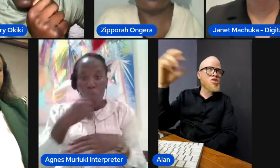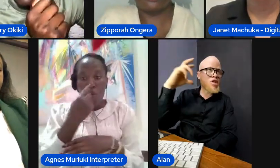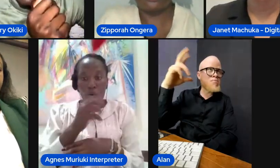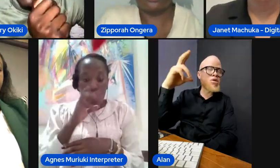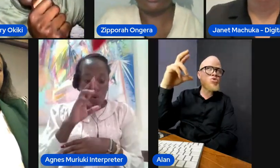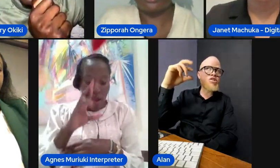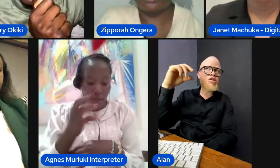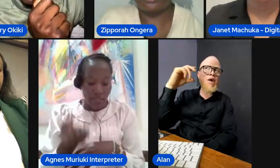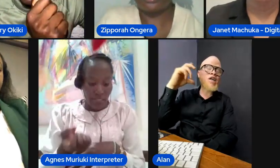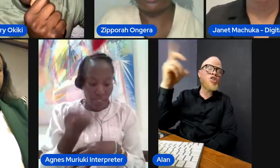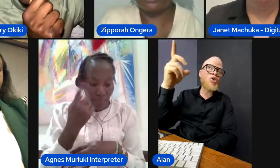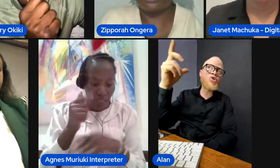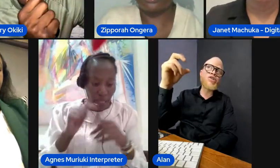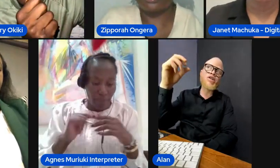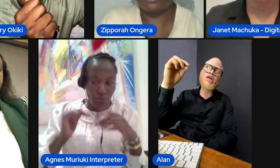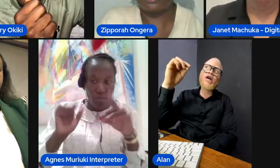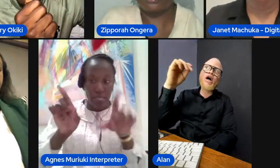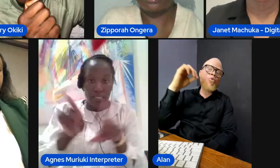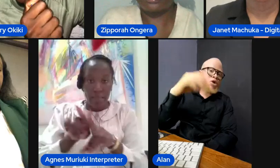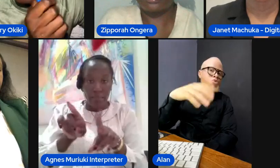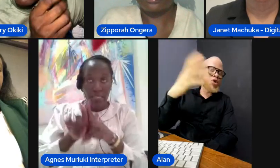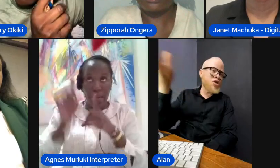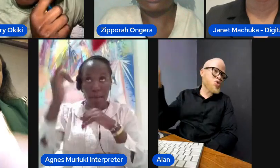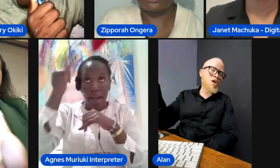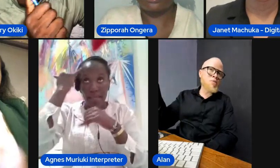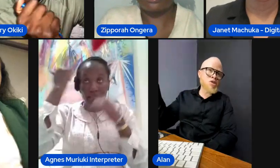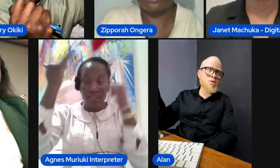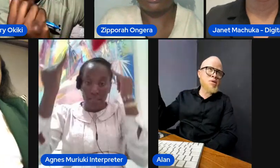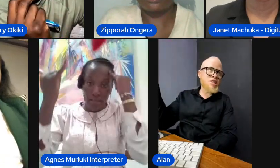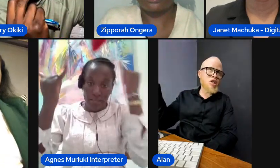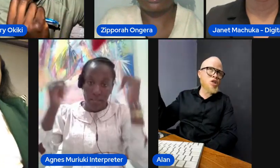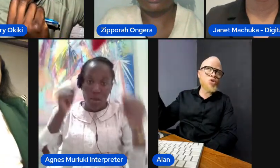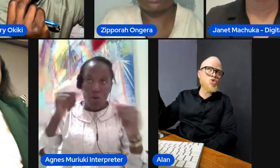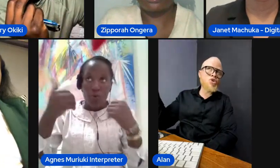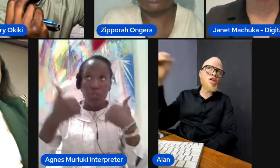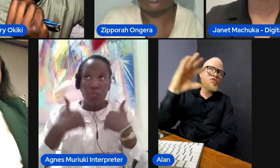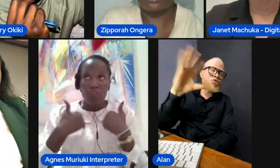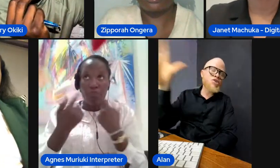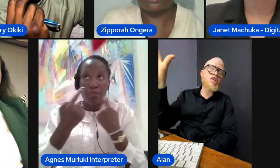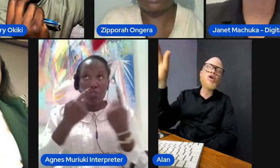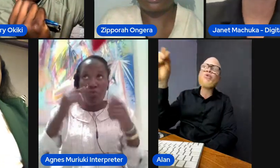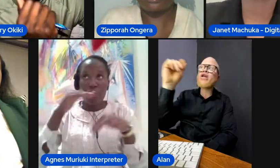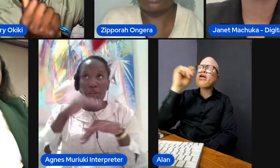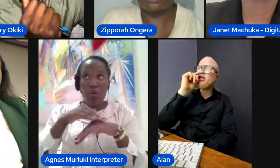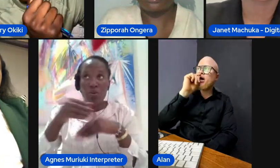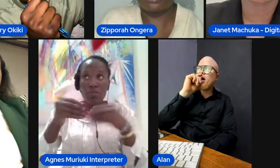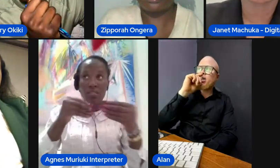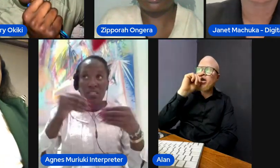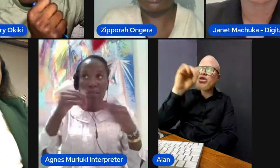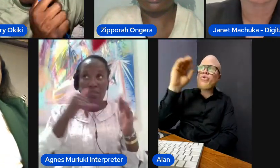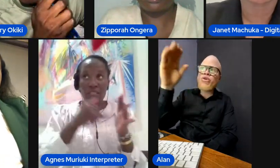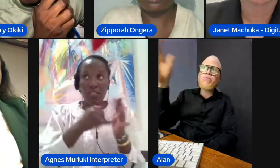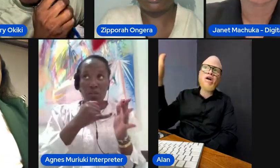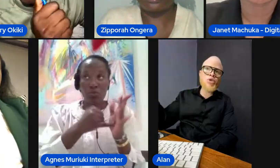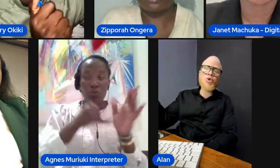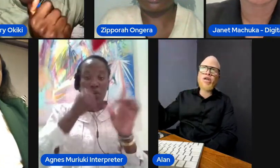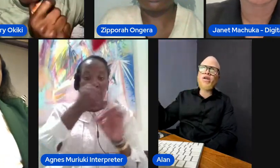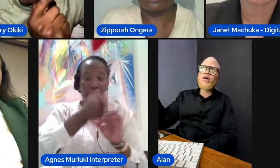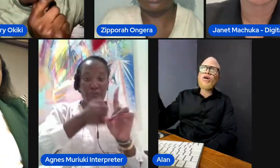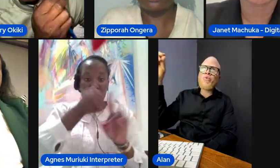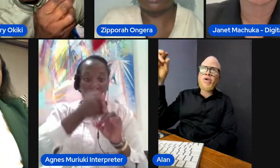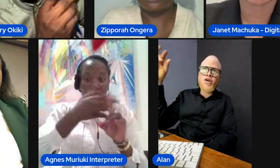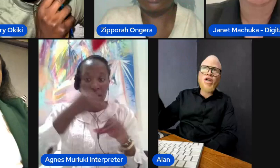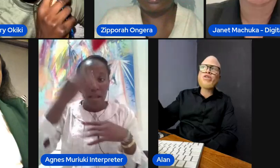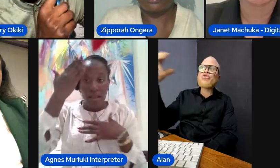subscribe to the same ideologies, which we are talking about: disability inclusion, advocacy, and awareness. And then slowly by